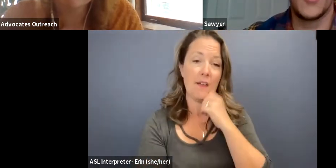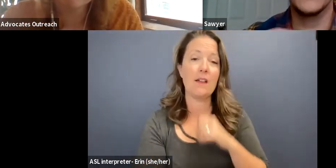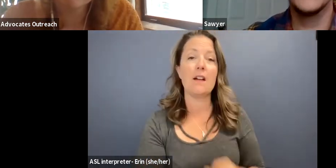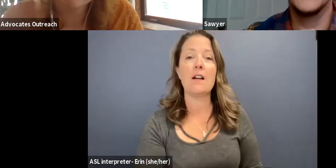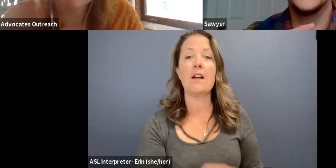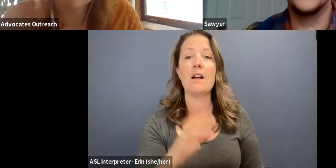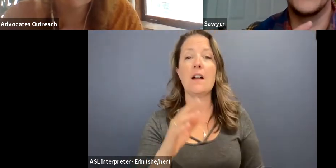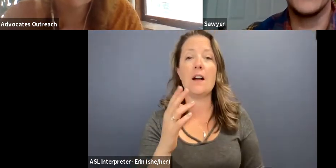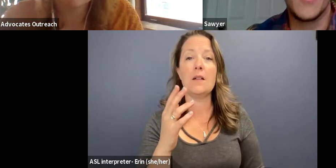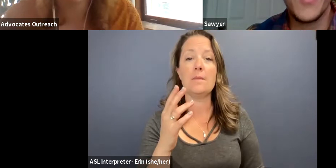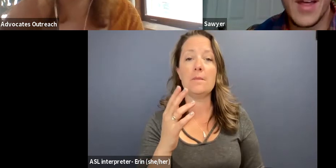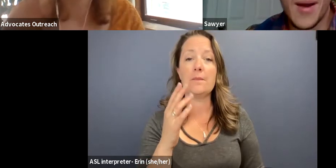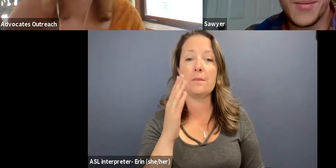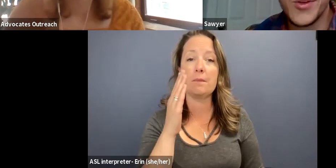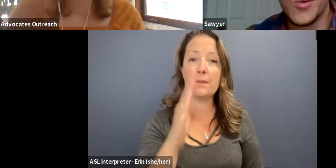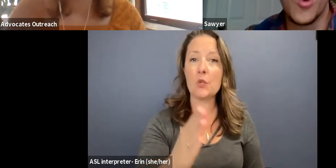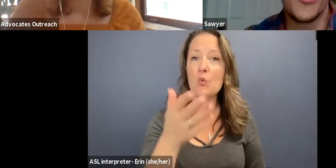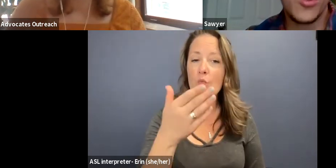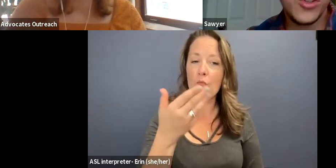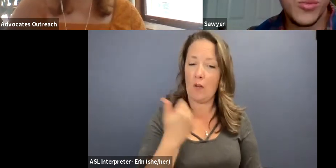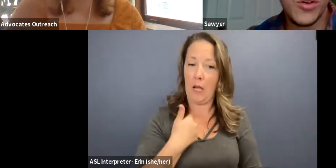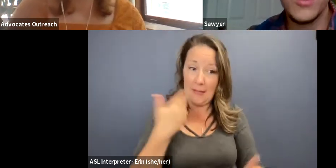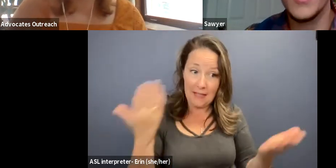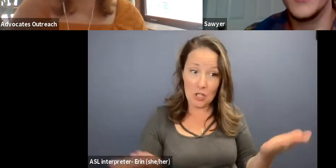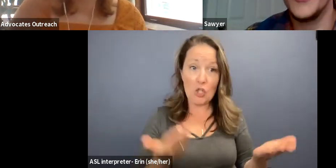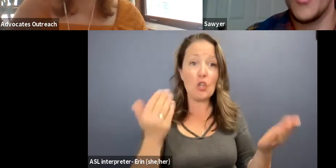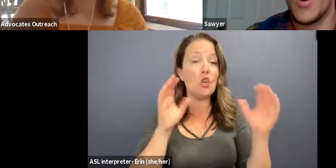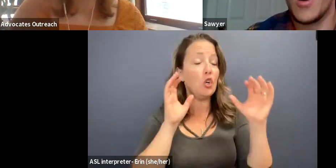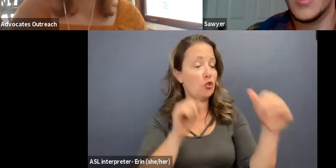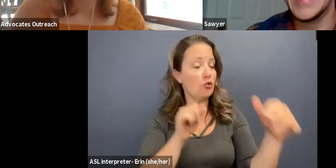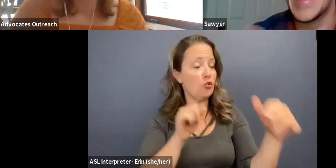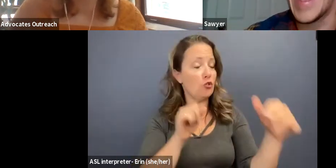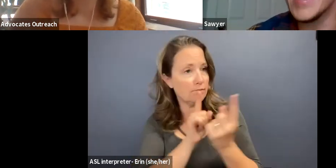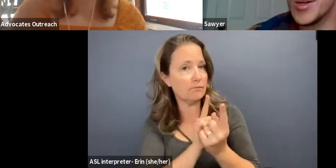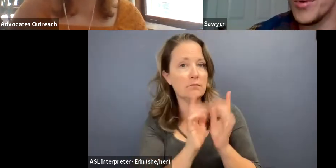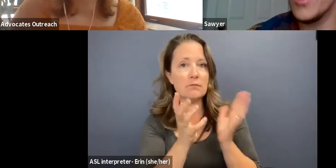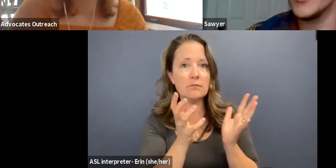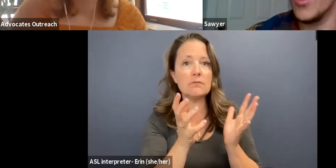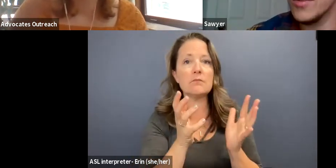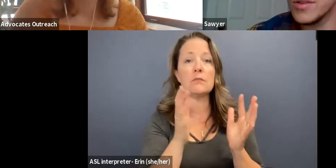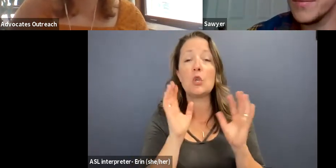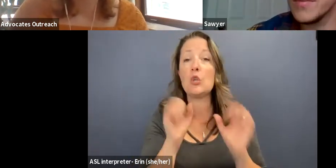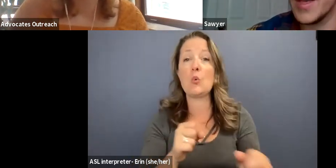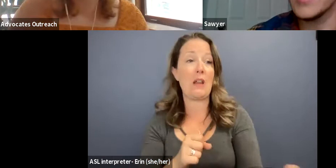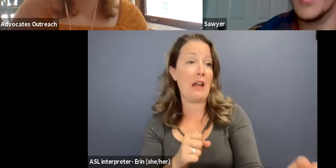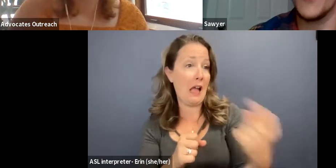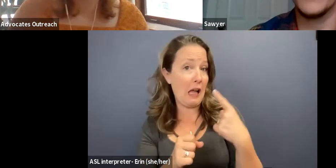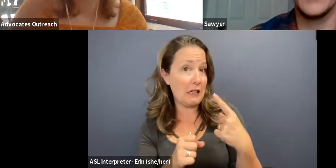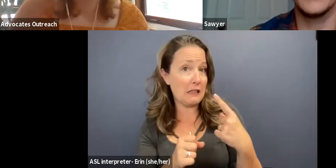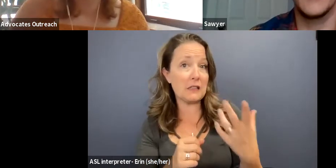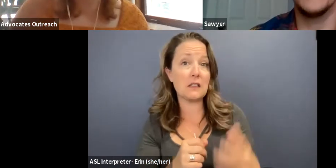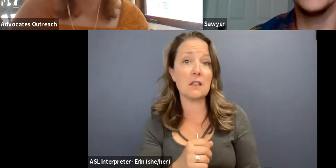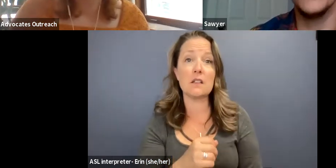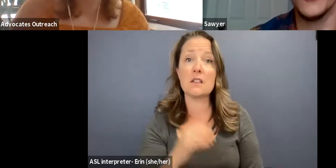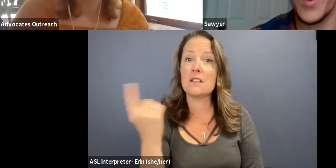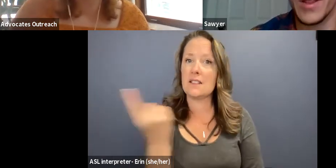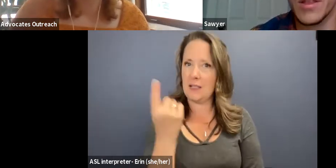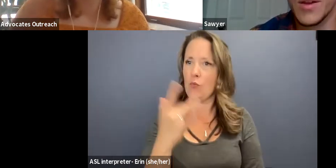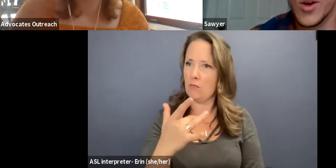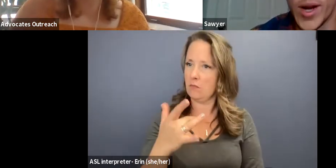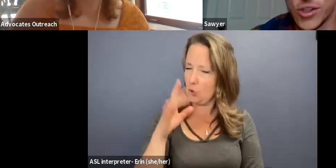together, that can, you know, you can end up with a baby. And who brought together the sperm and egg that made